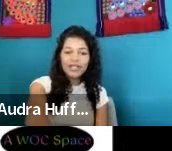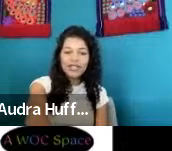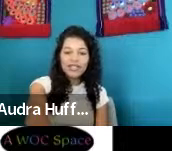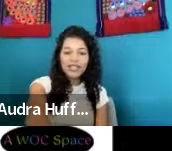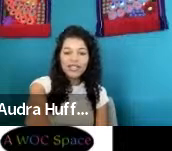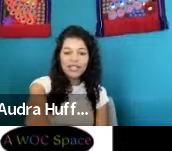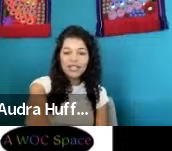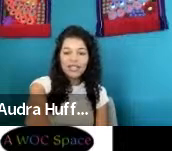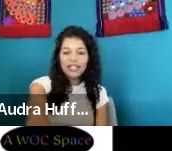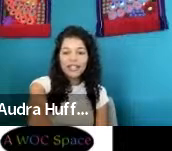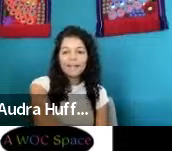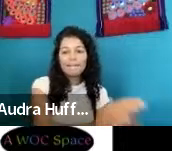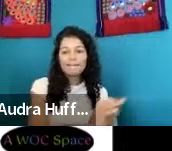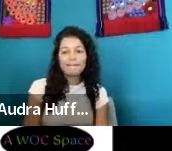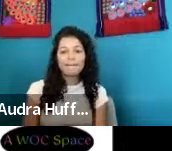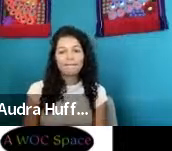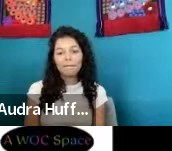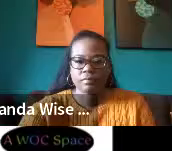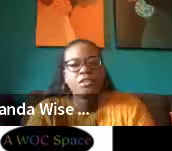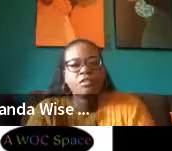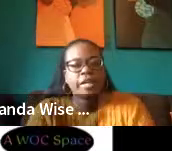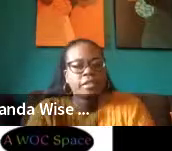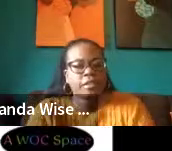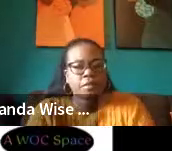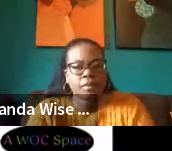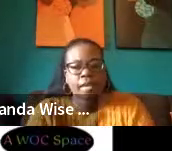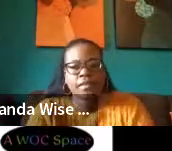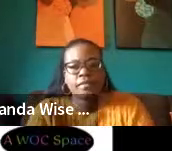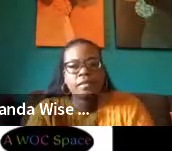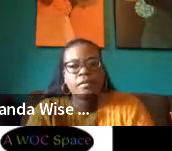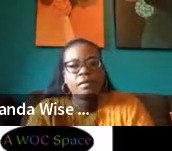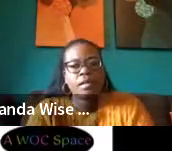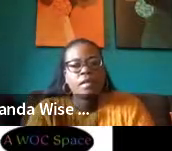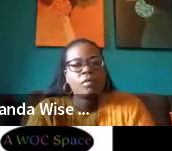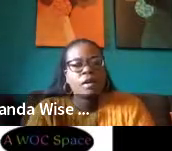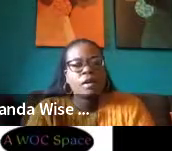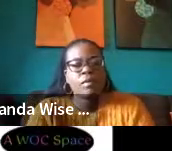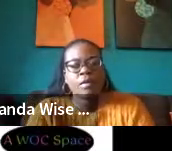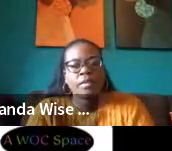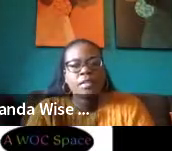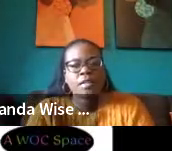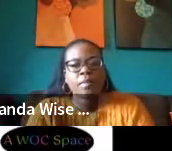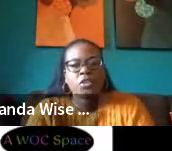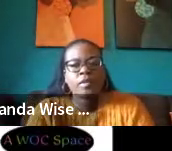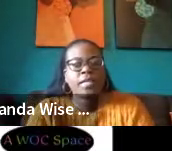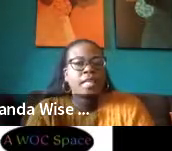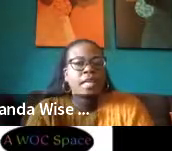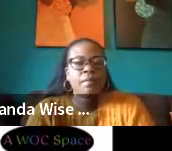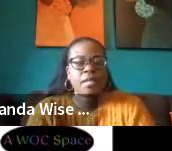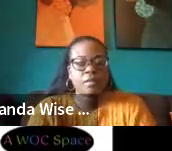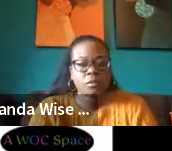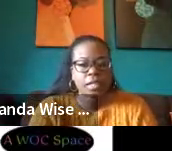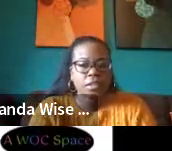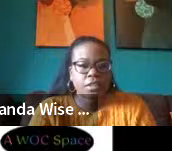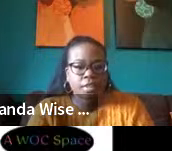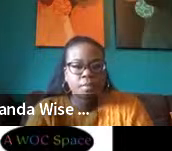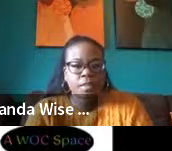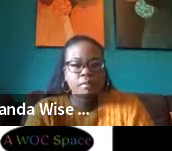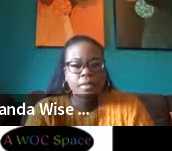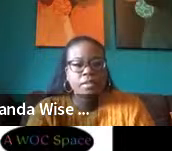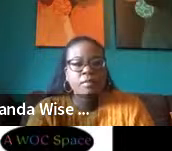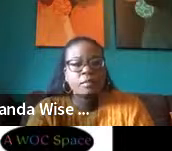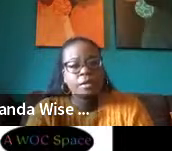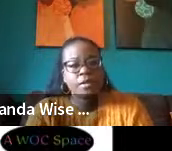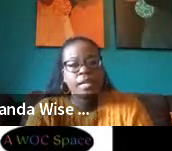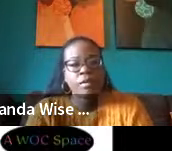always works. Yeah, and Twitter is your friend too, right? So while we always talk about trying to have meaningful relationships